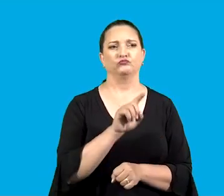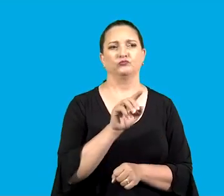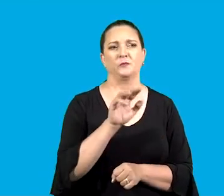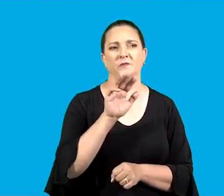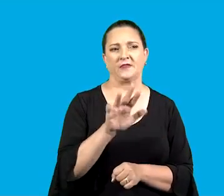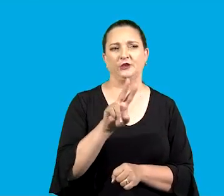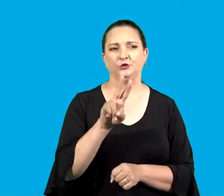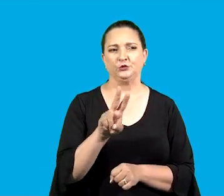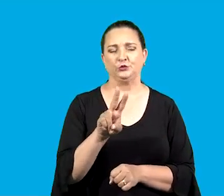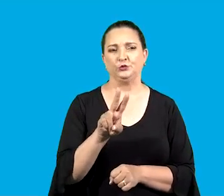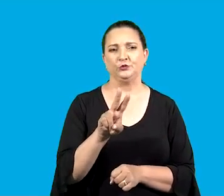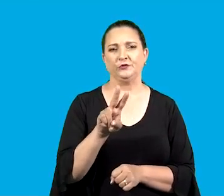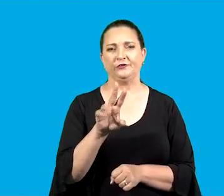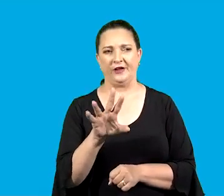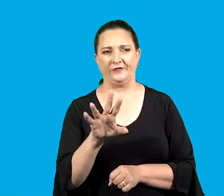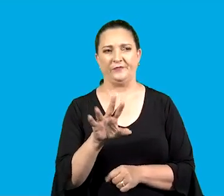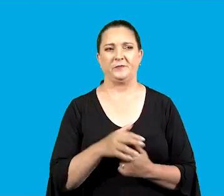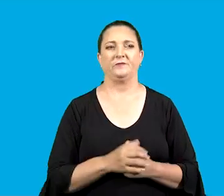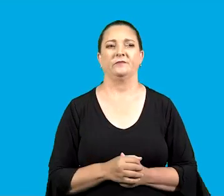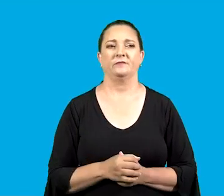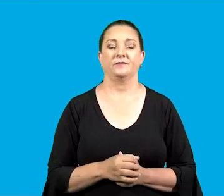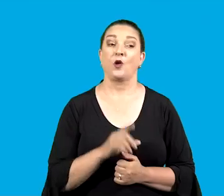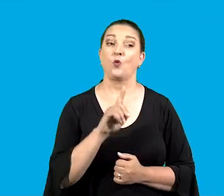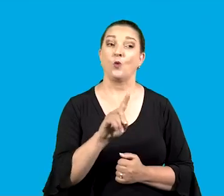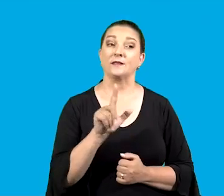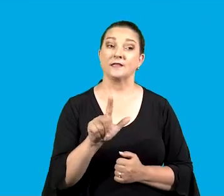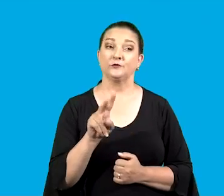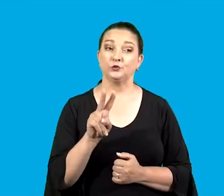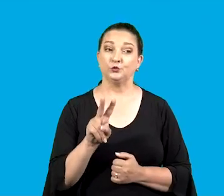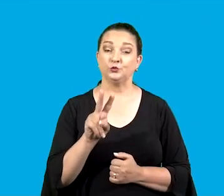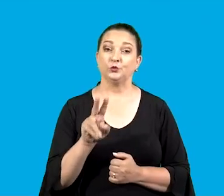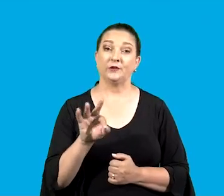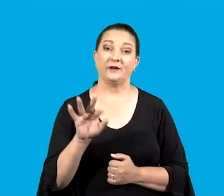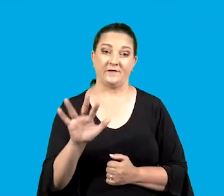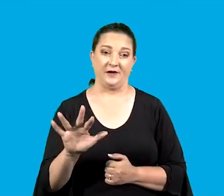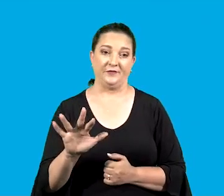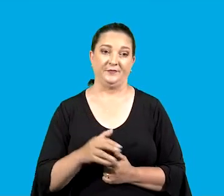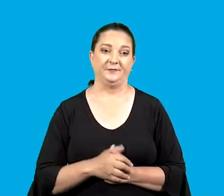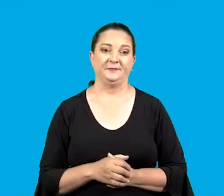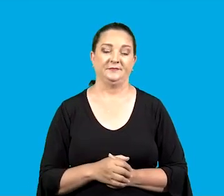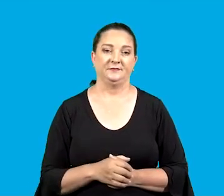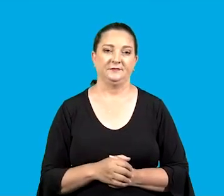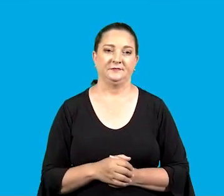92.5%. 92.5% of that. That is 172, 235.